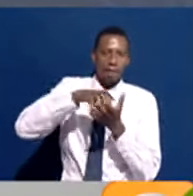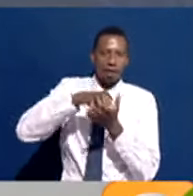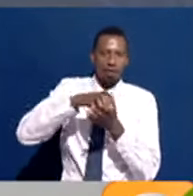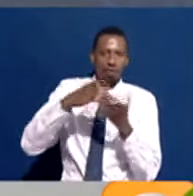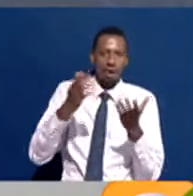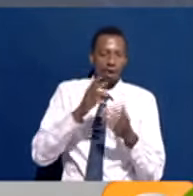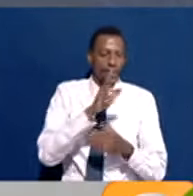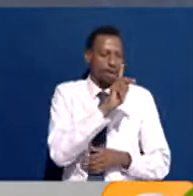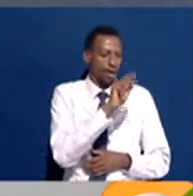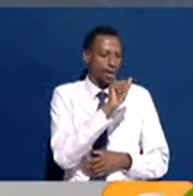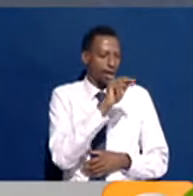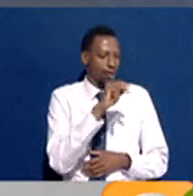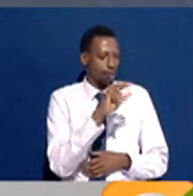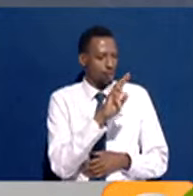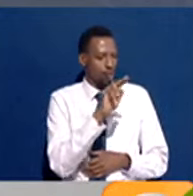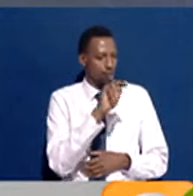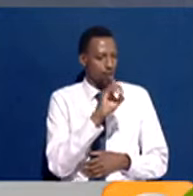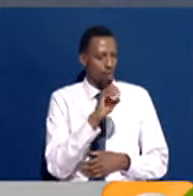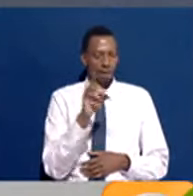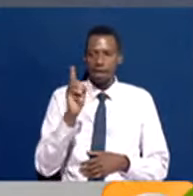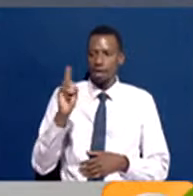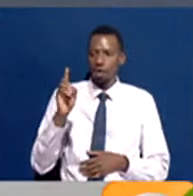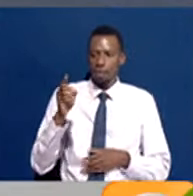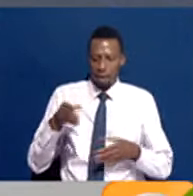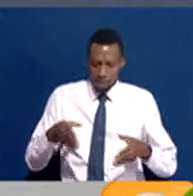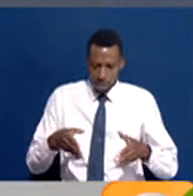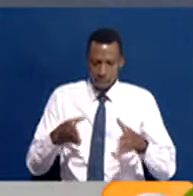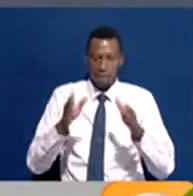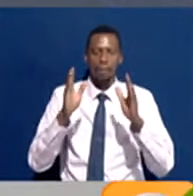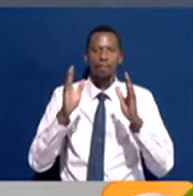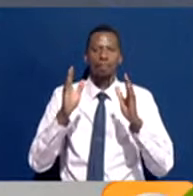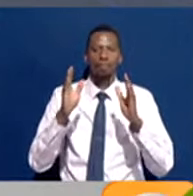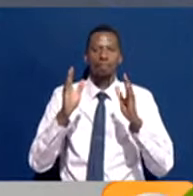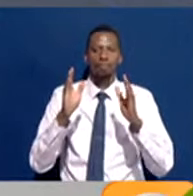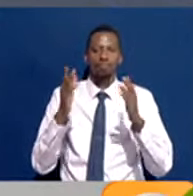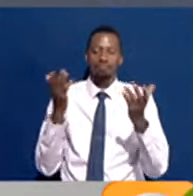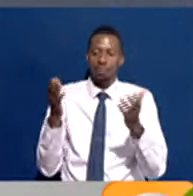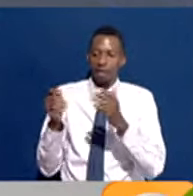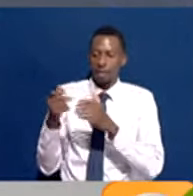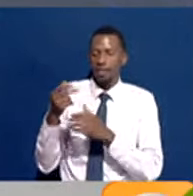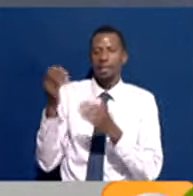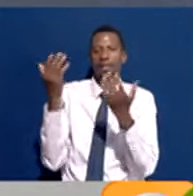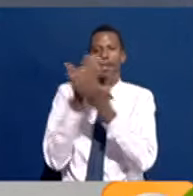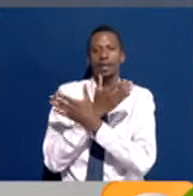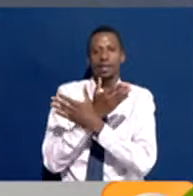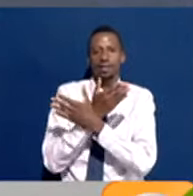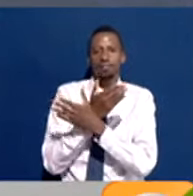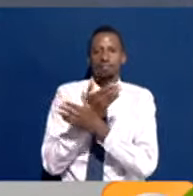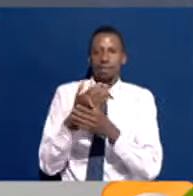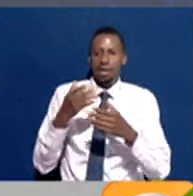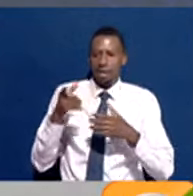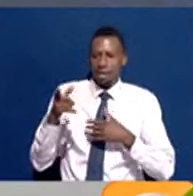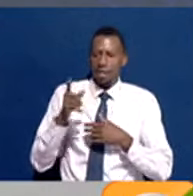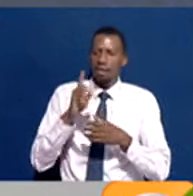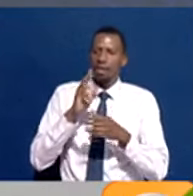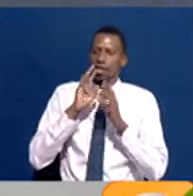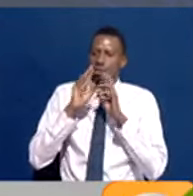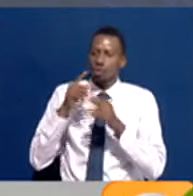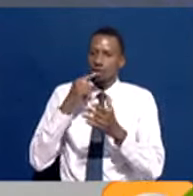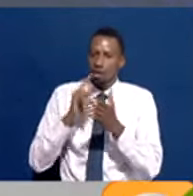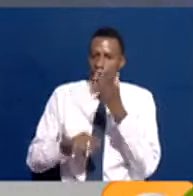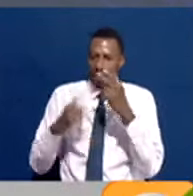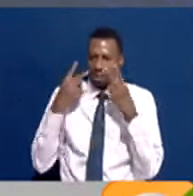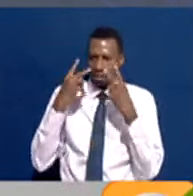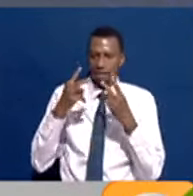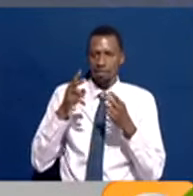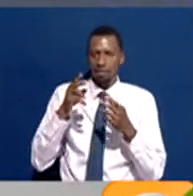that happened on Thursday night. Petrol station attendants report seeing a gang in police uniforms harass and rob them.